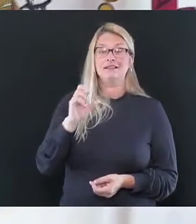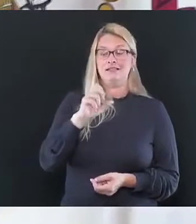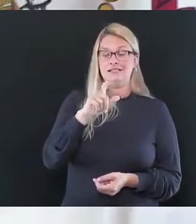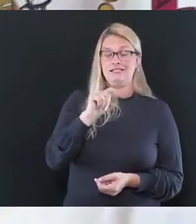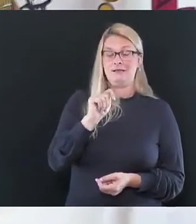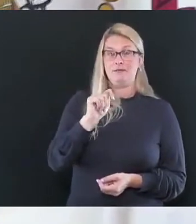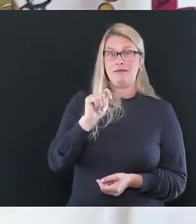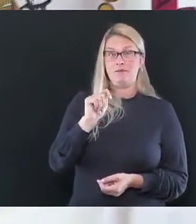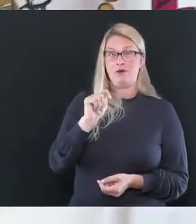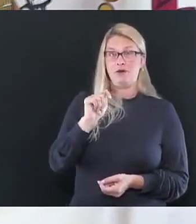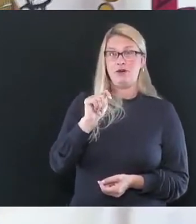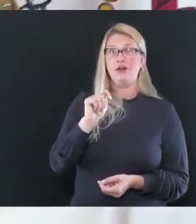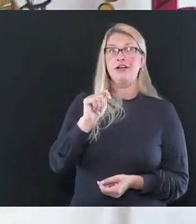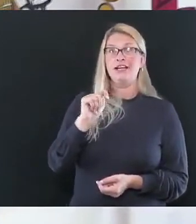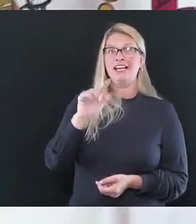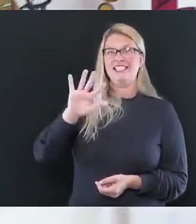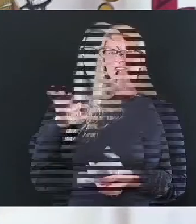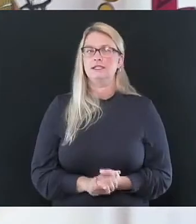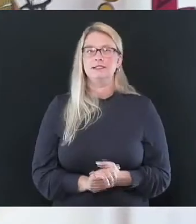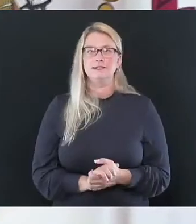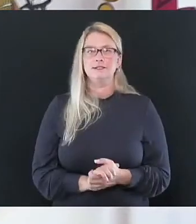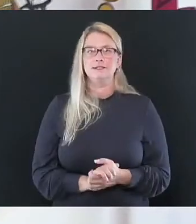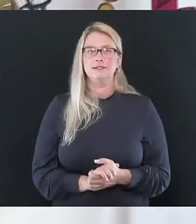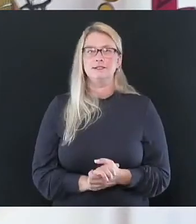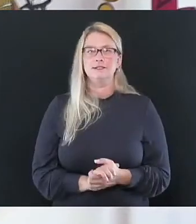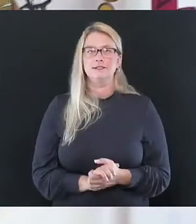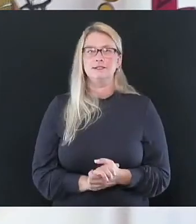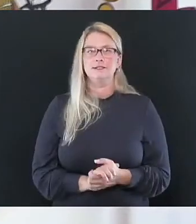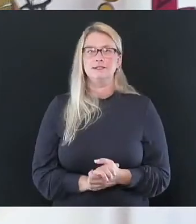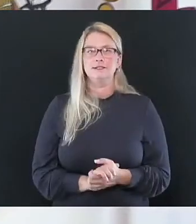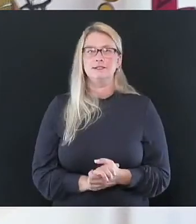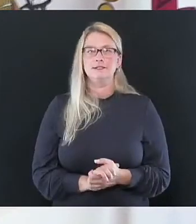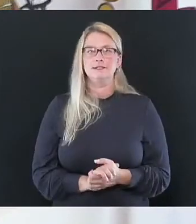marks the 5th consecutive month of percentages